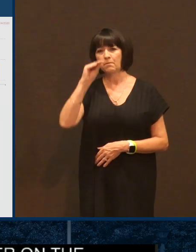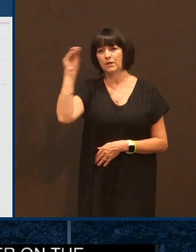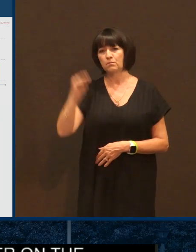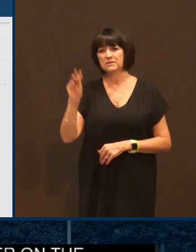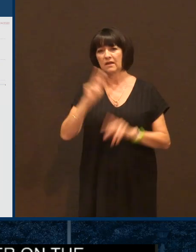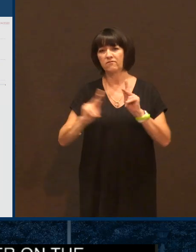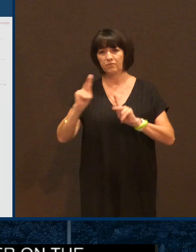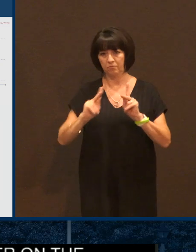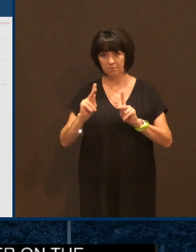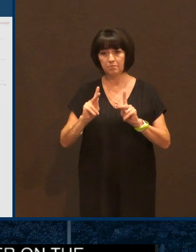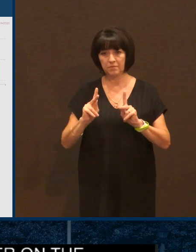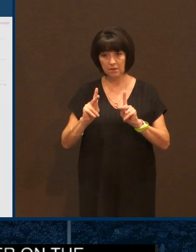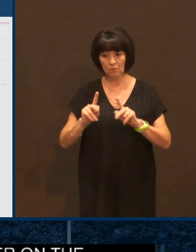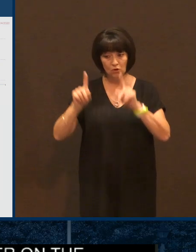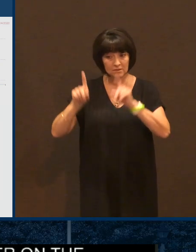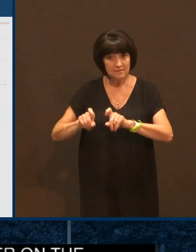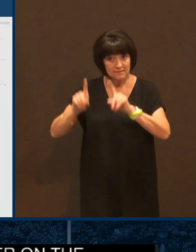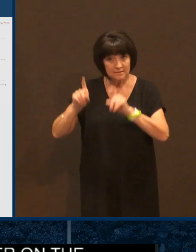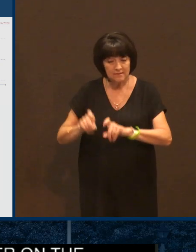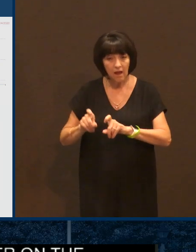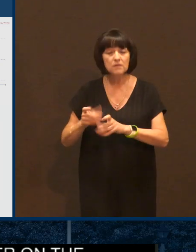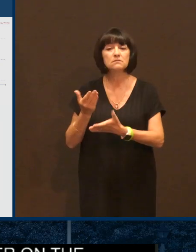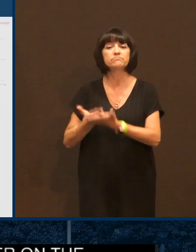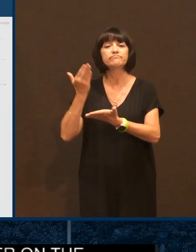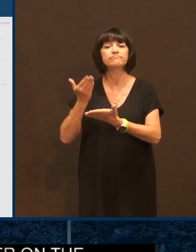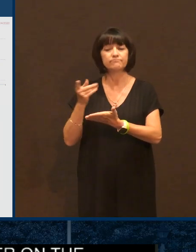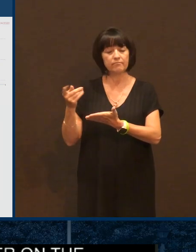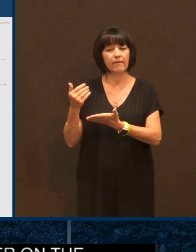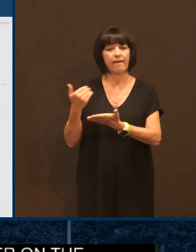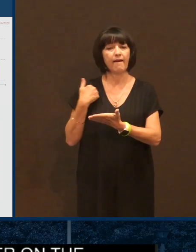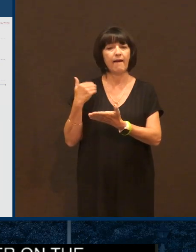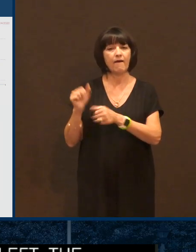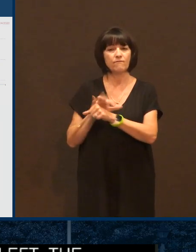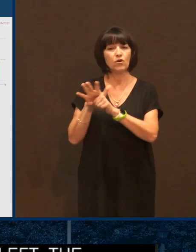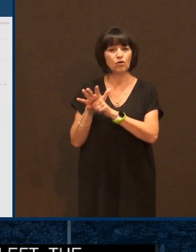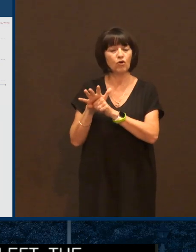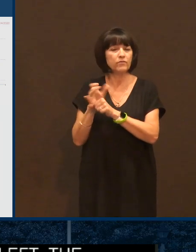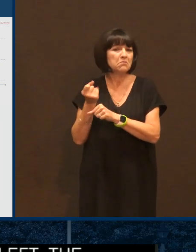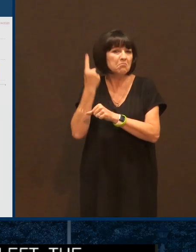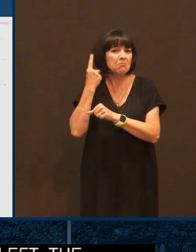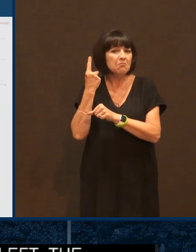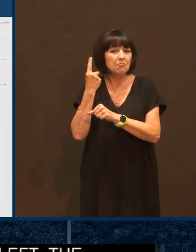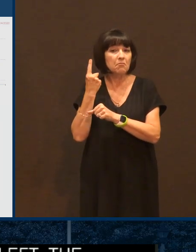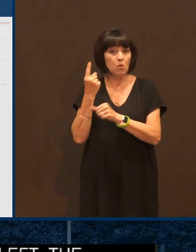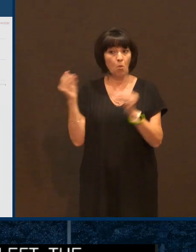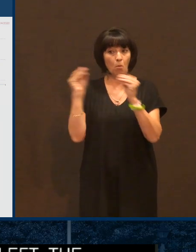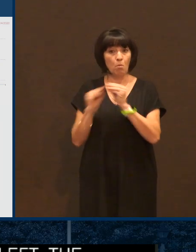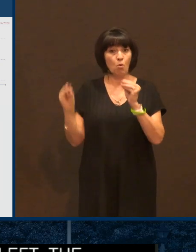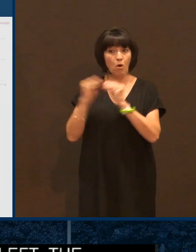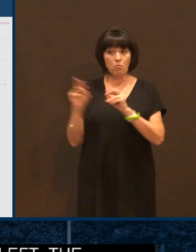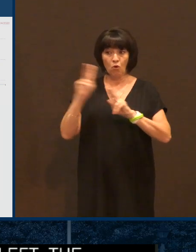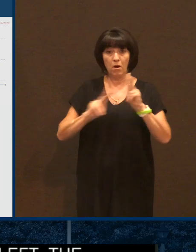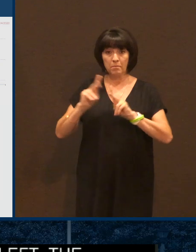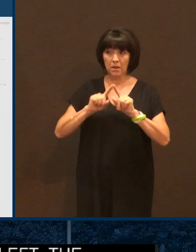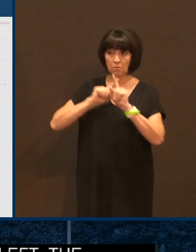a lot more tests, and so that higher denominator will